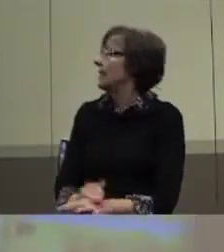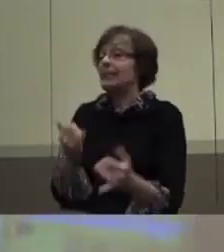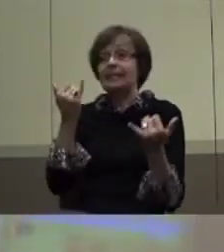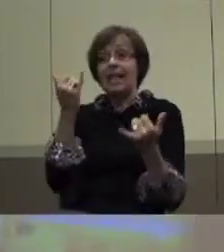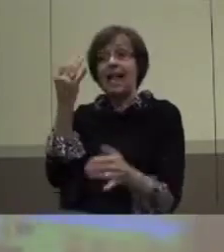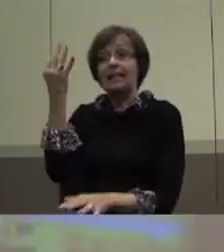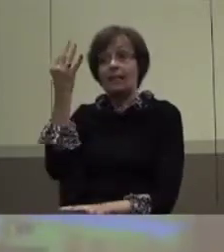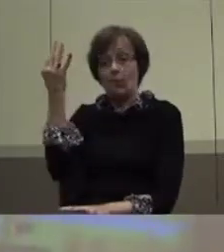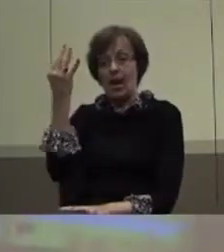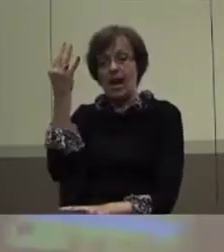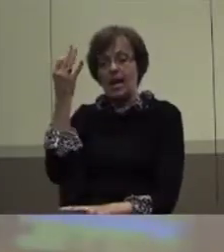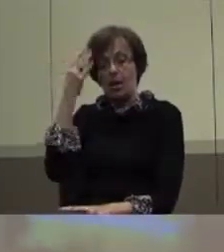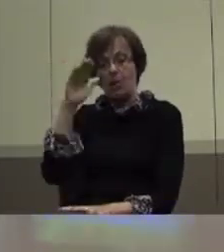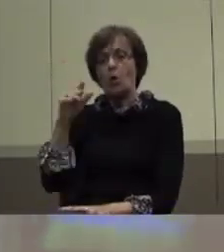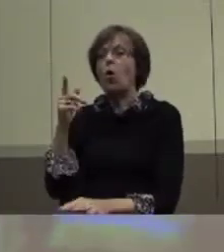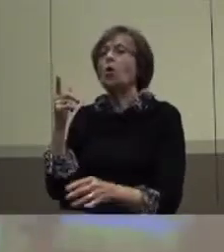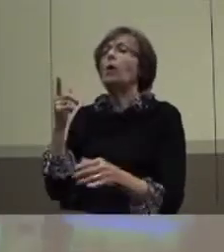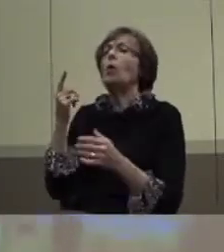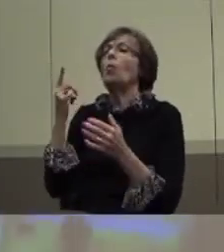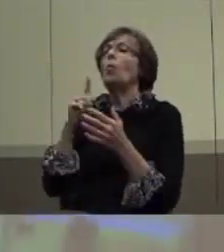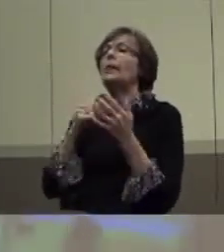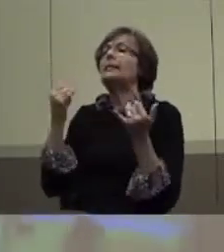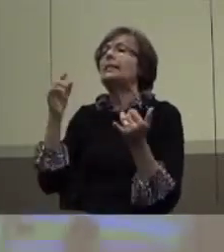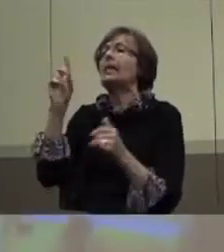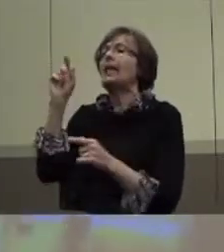Look at what we had yesterday.